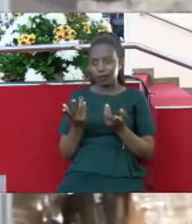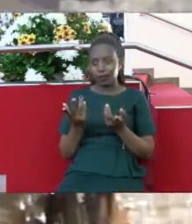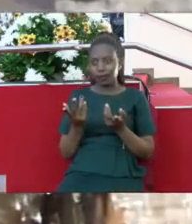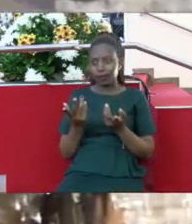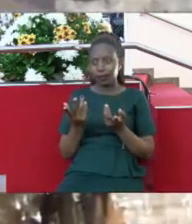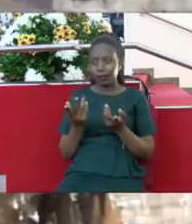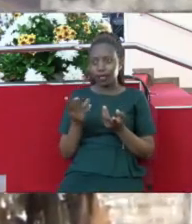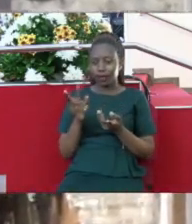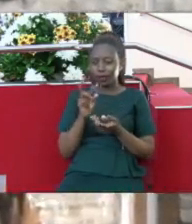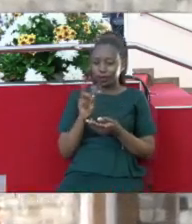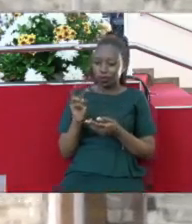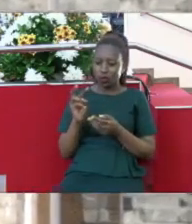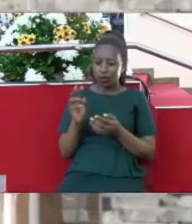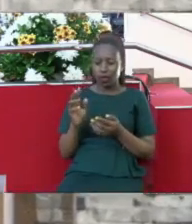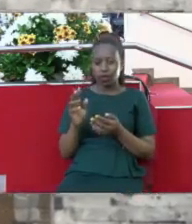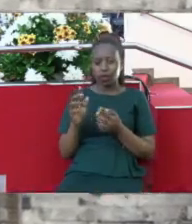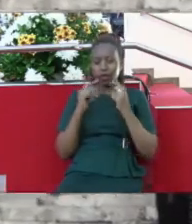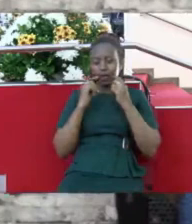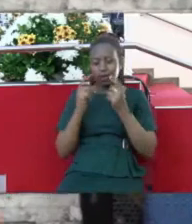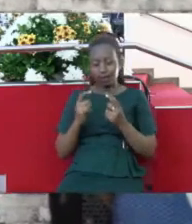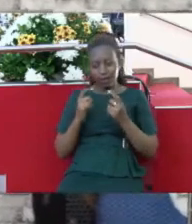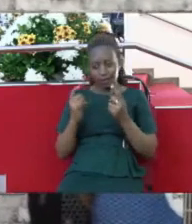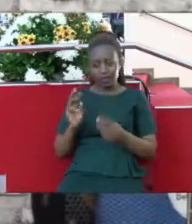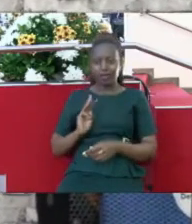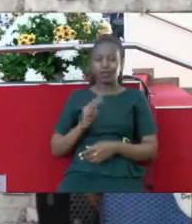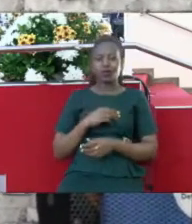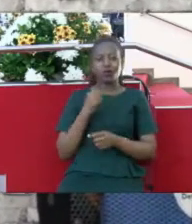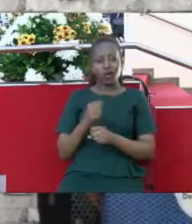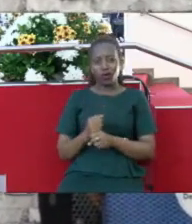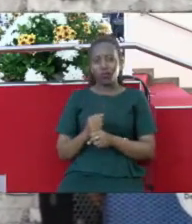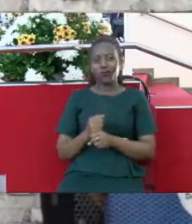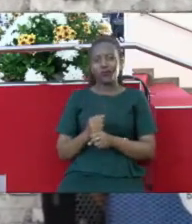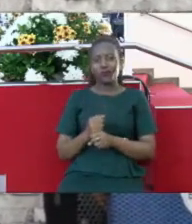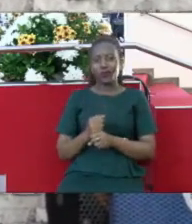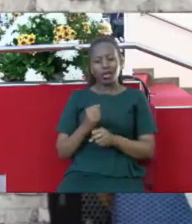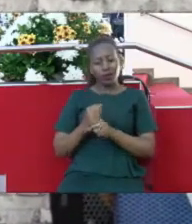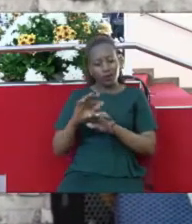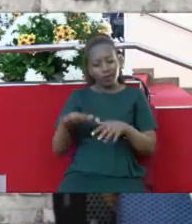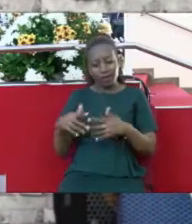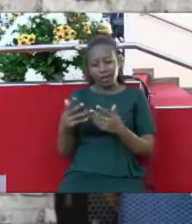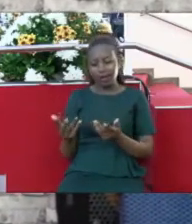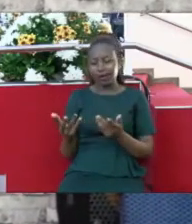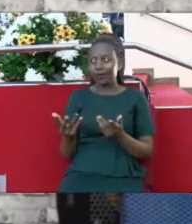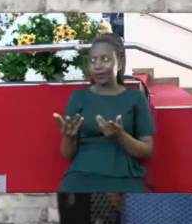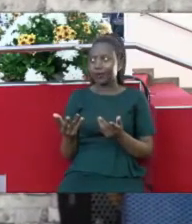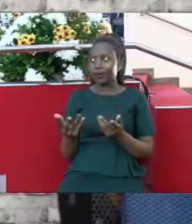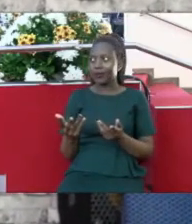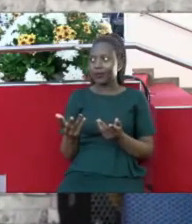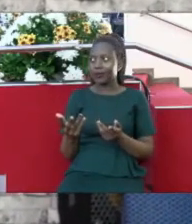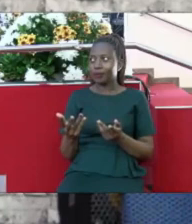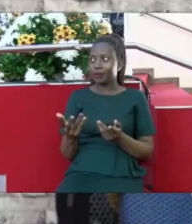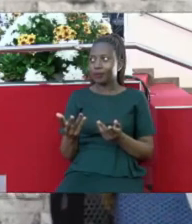commit angalia, and how we commit it. Angalia dhambi ambazo tunatenda na tunatenda namna gani. And we could go back to that list that we got from the scripture. Tunaweza